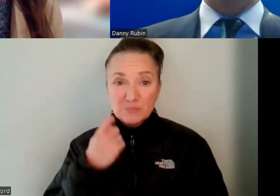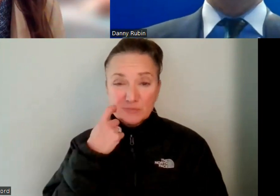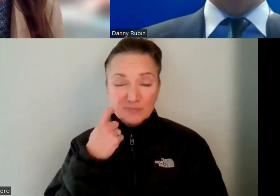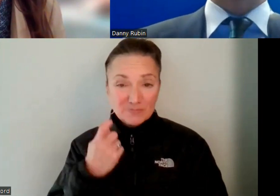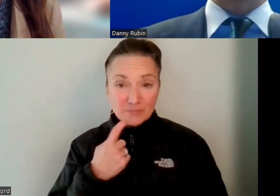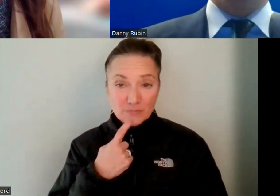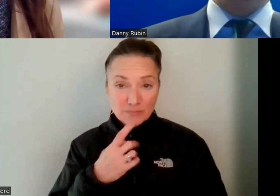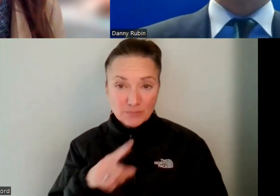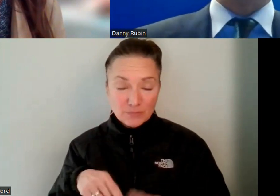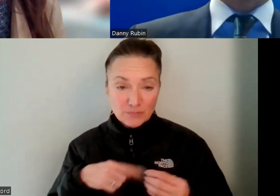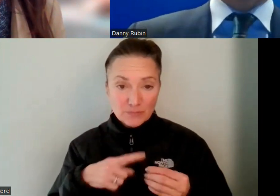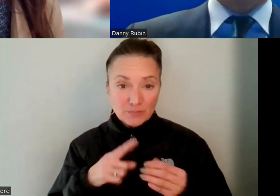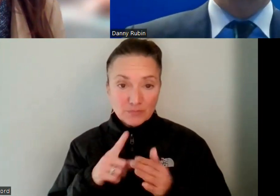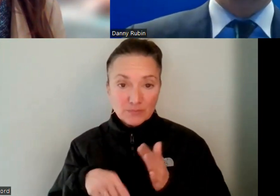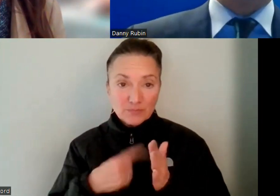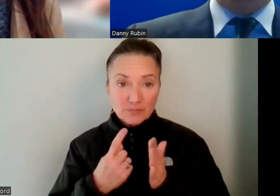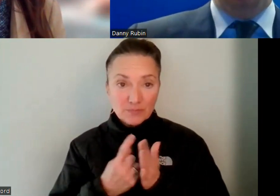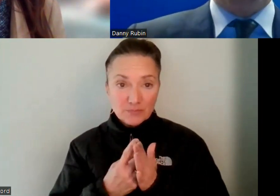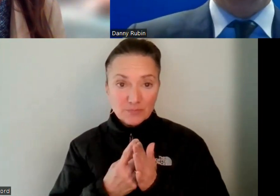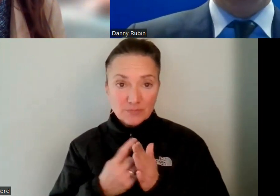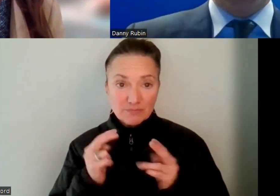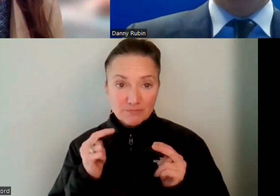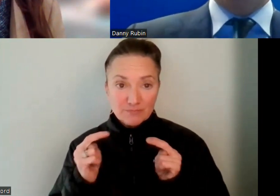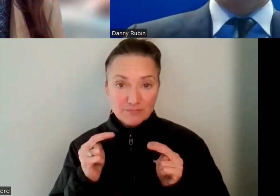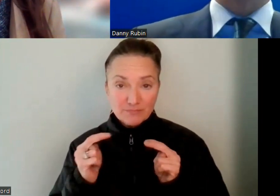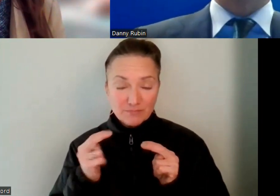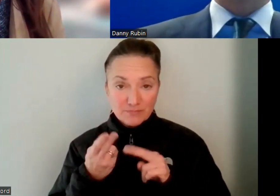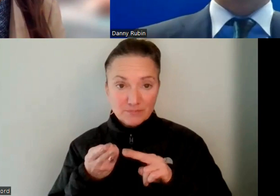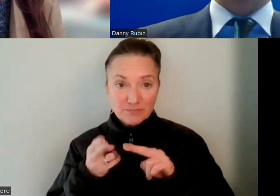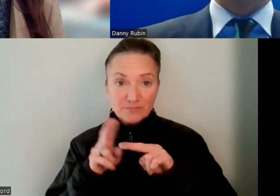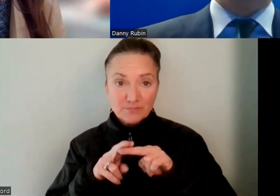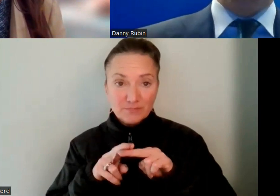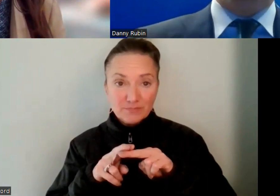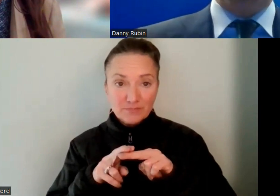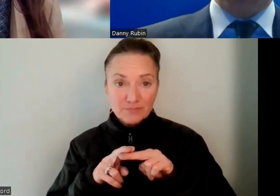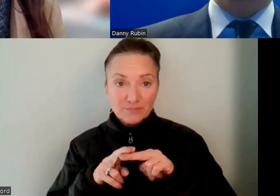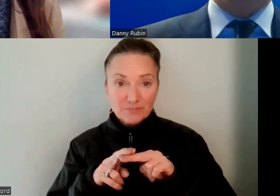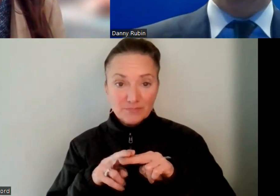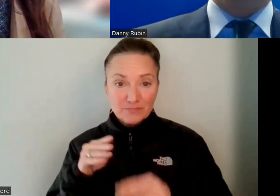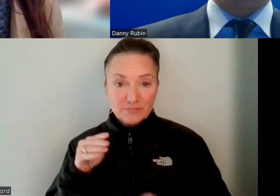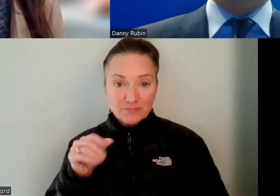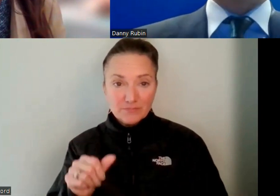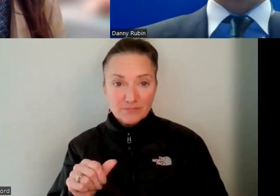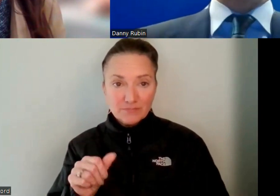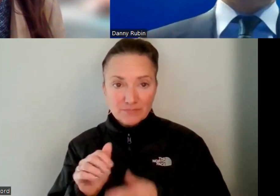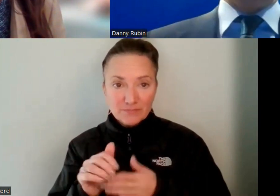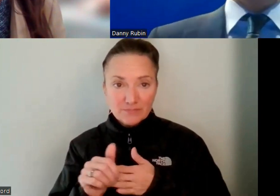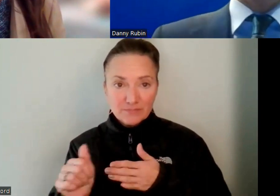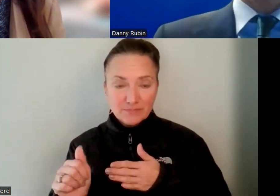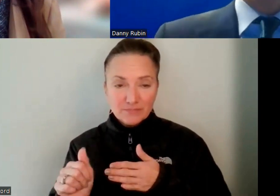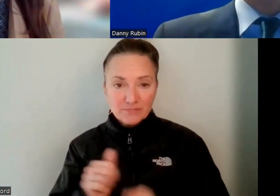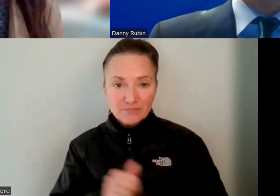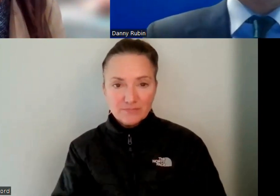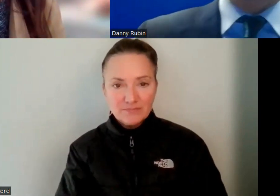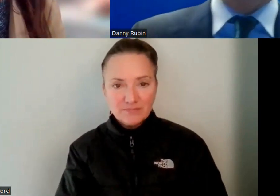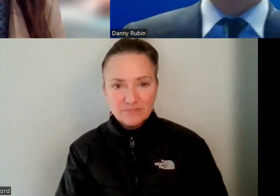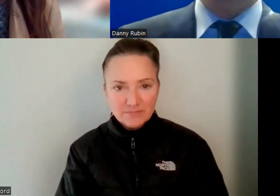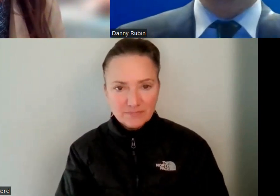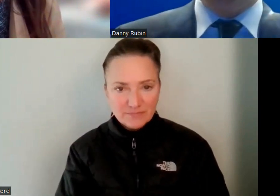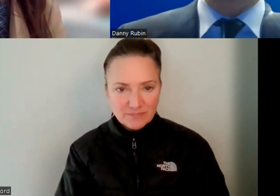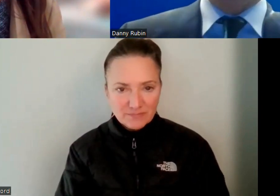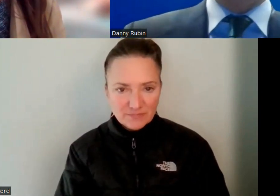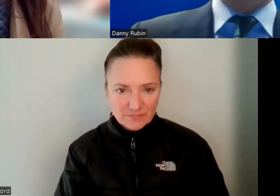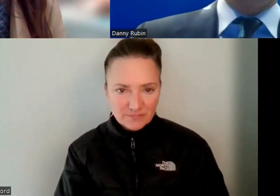about the hourly wage that she negotiated up. What number was she paid? What dollar amount per hour was she paid while she was